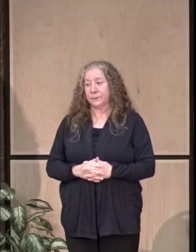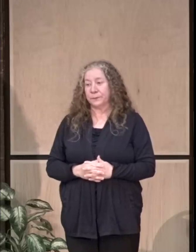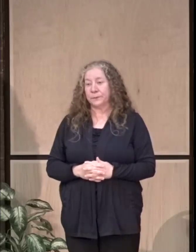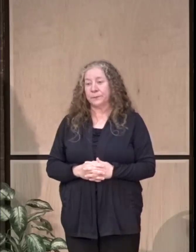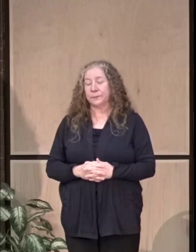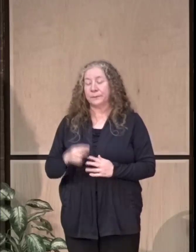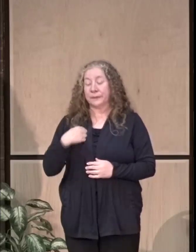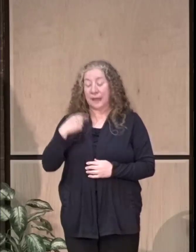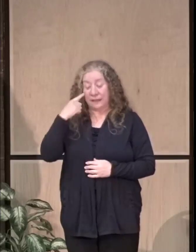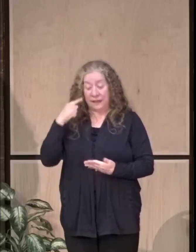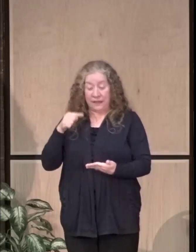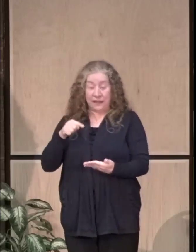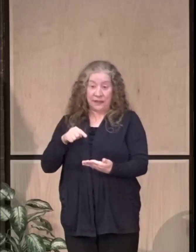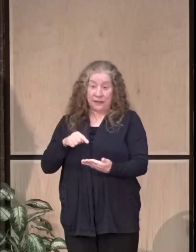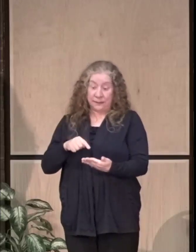I think what this is,